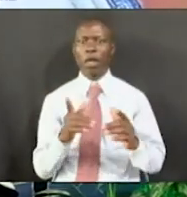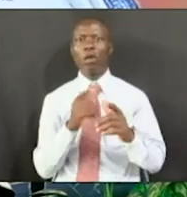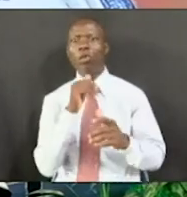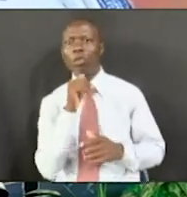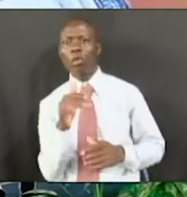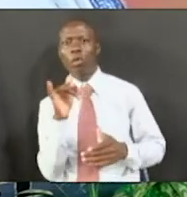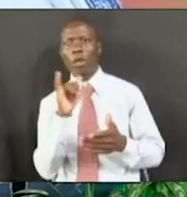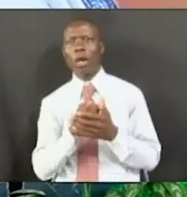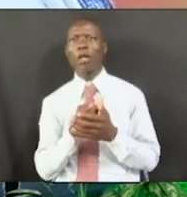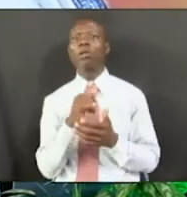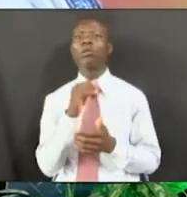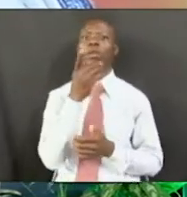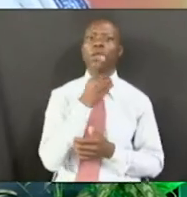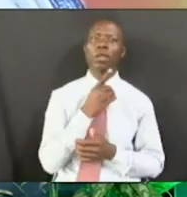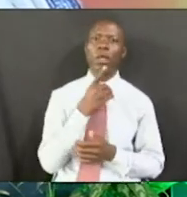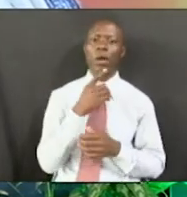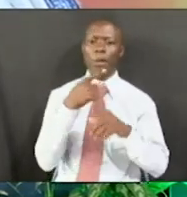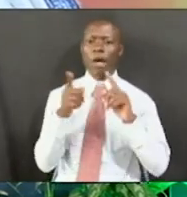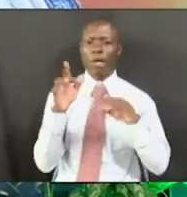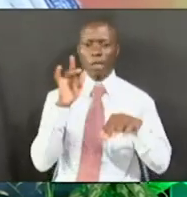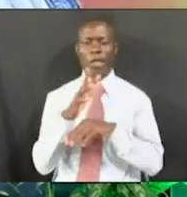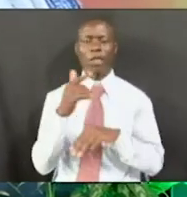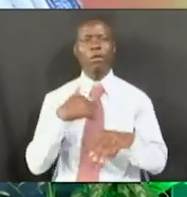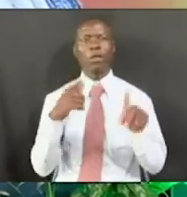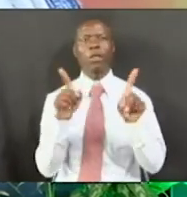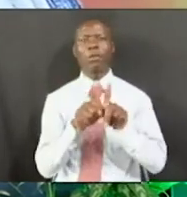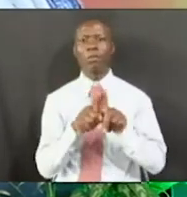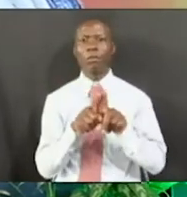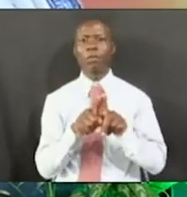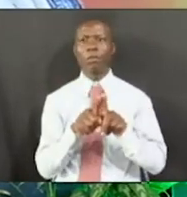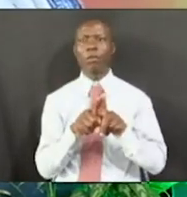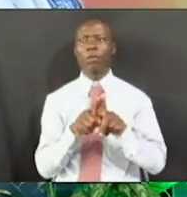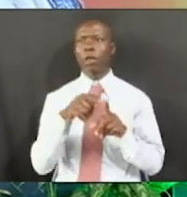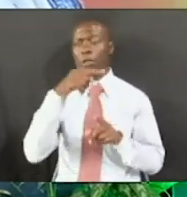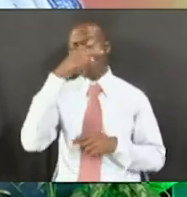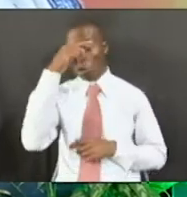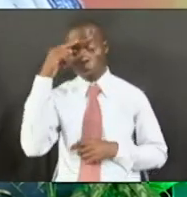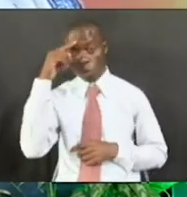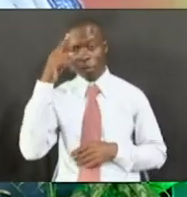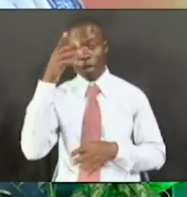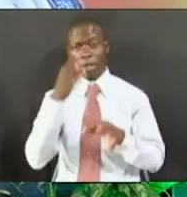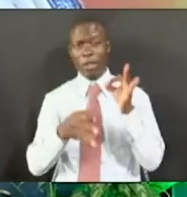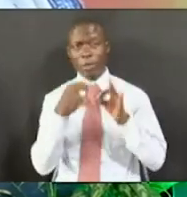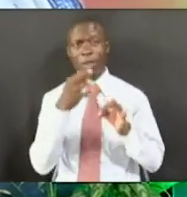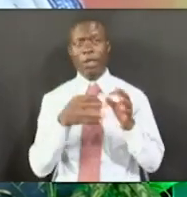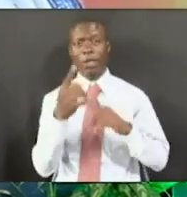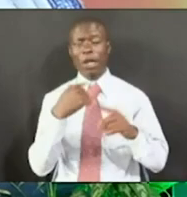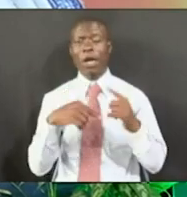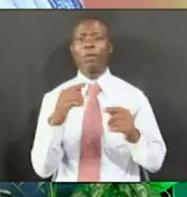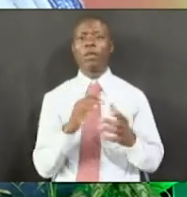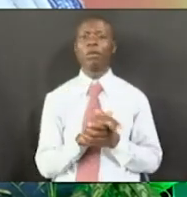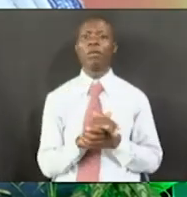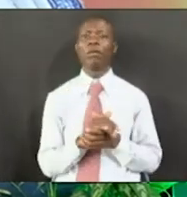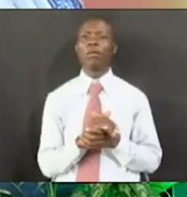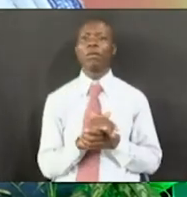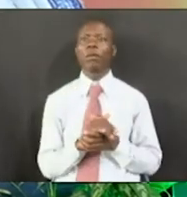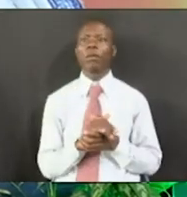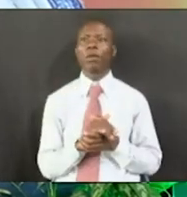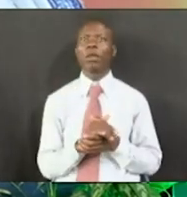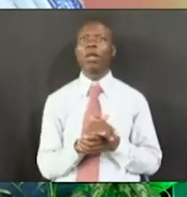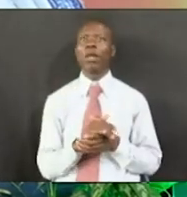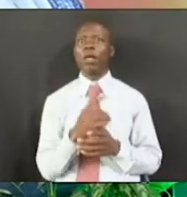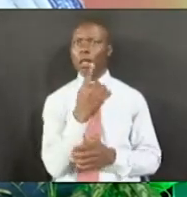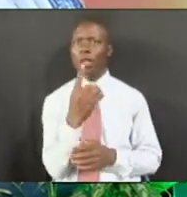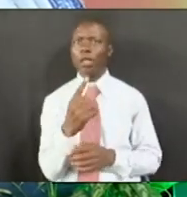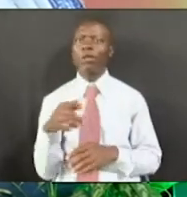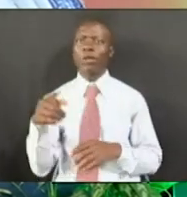because he desires to save you also. Because the judgment is coming. When everyone will stand before the